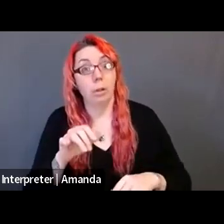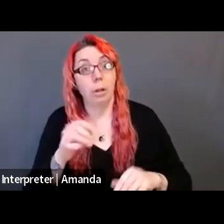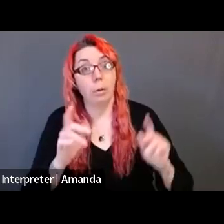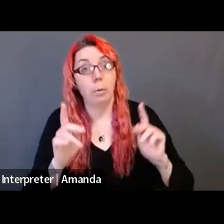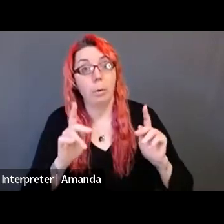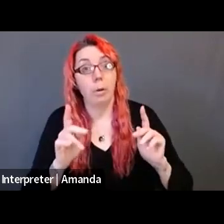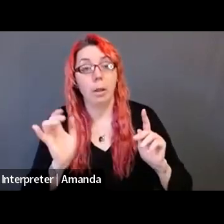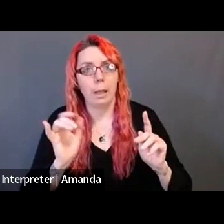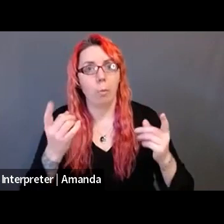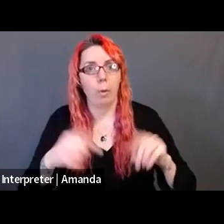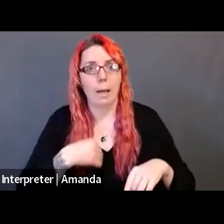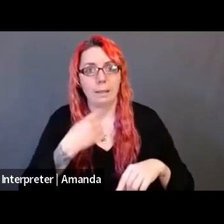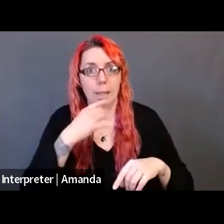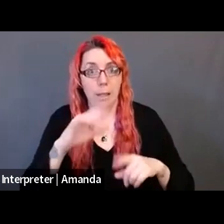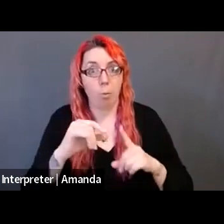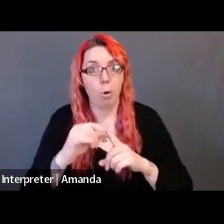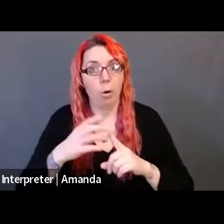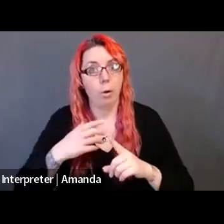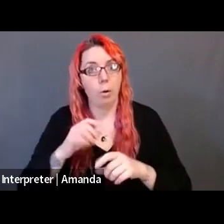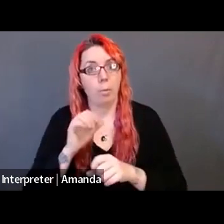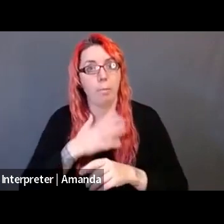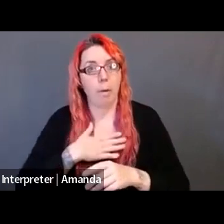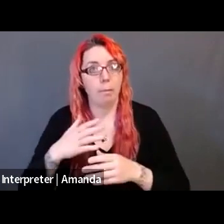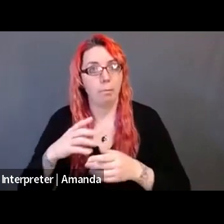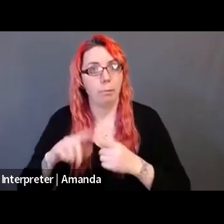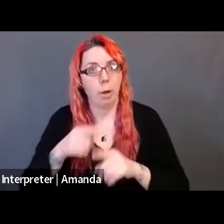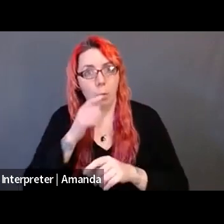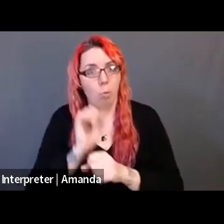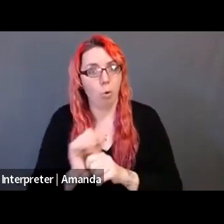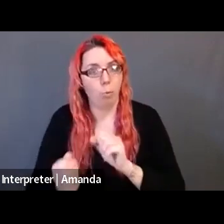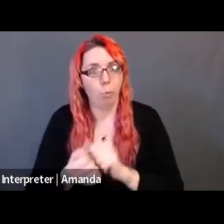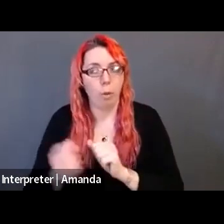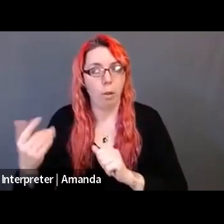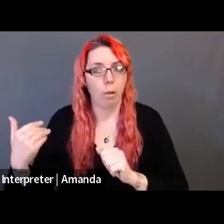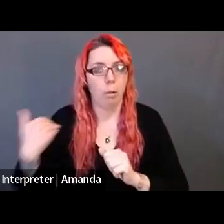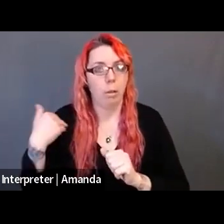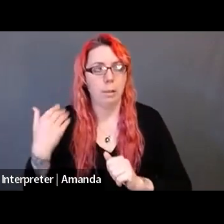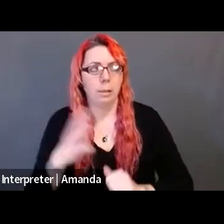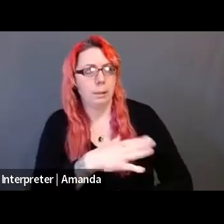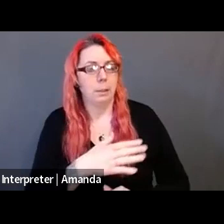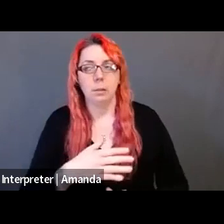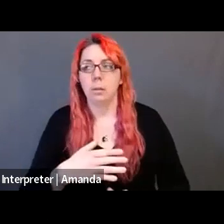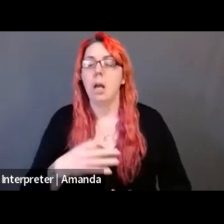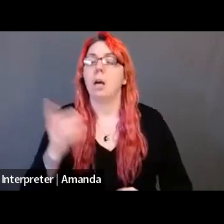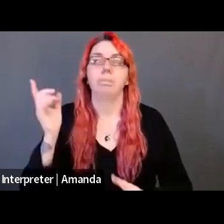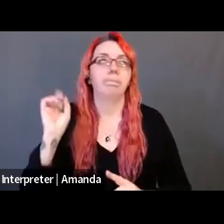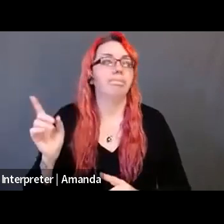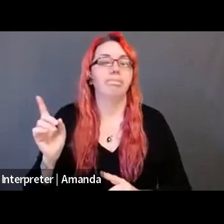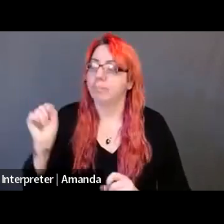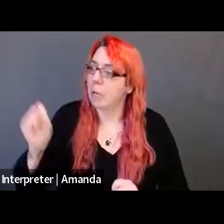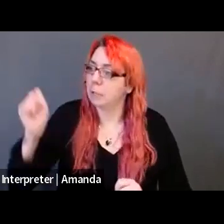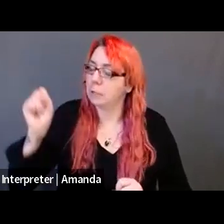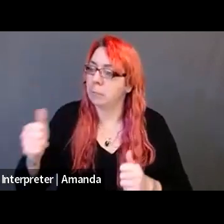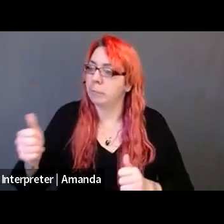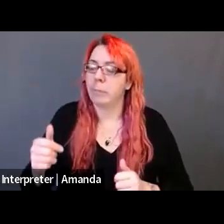as you said earlier, so let me give you this feedback in as gentle way as I can. So as one example. And then you see it, the second part that I've